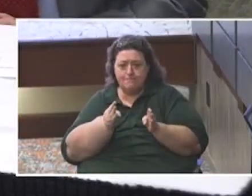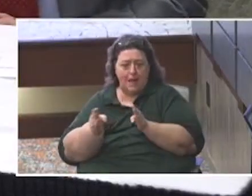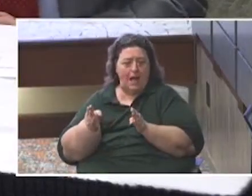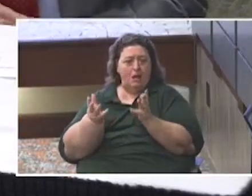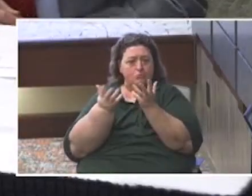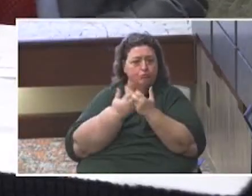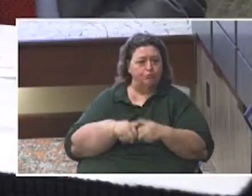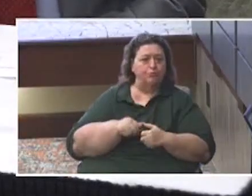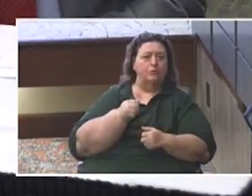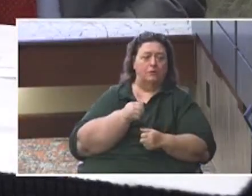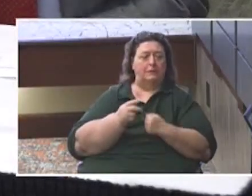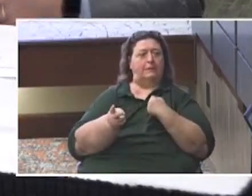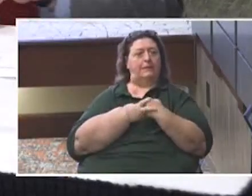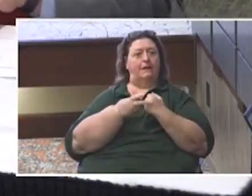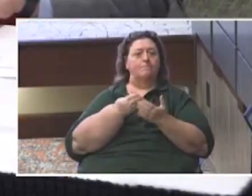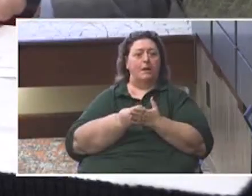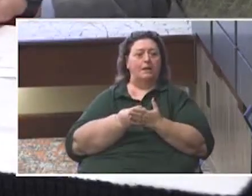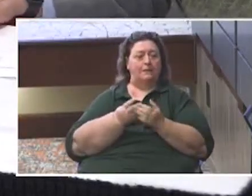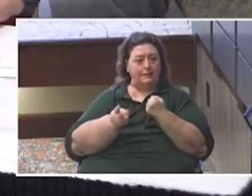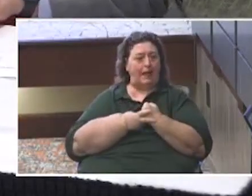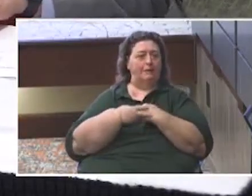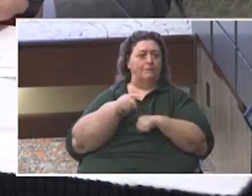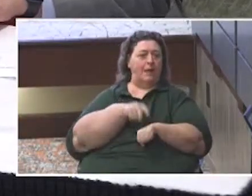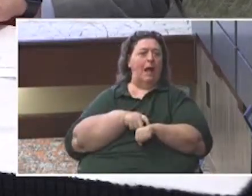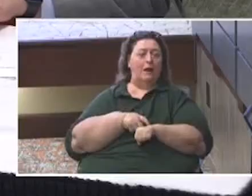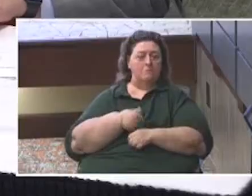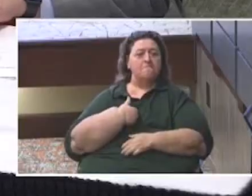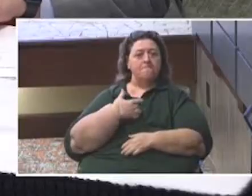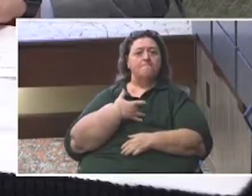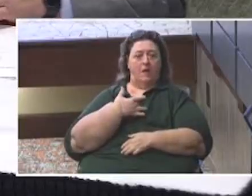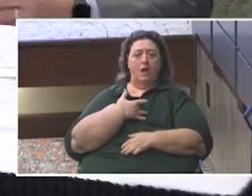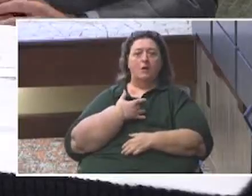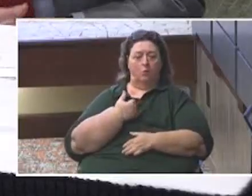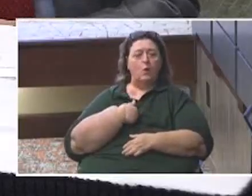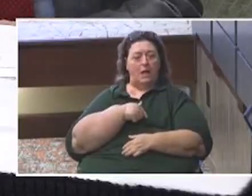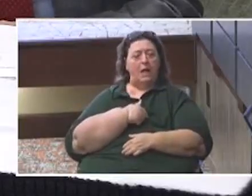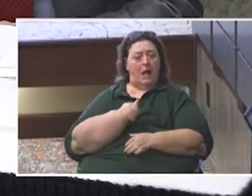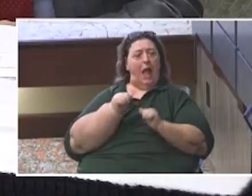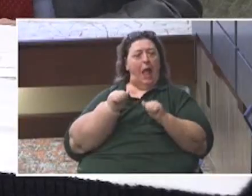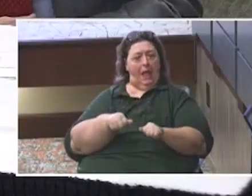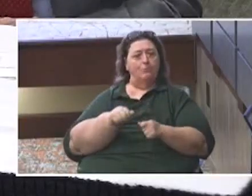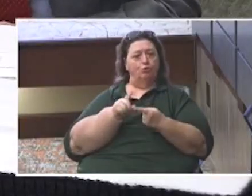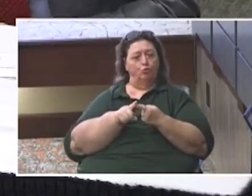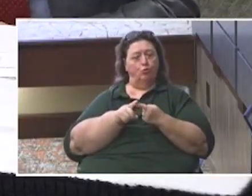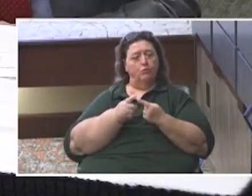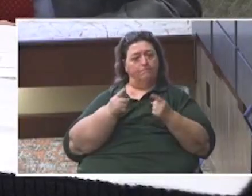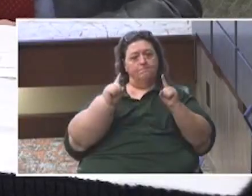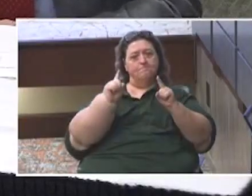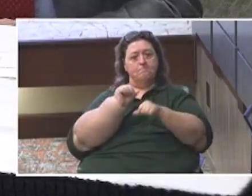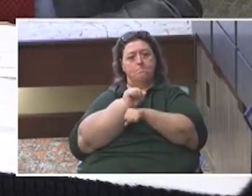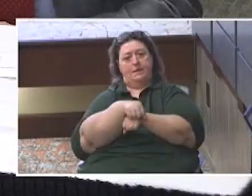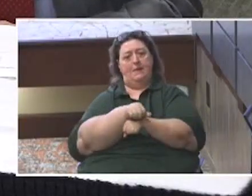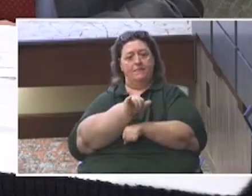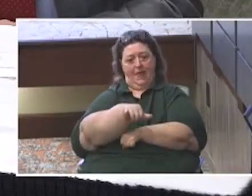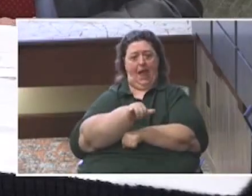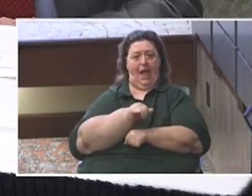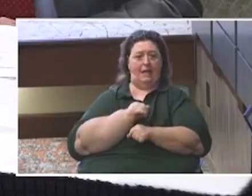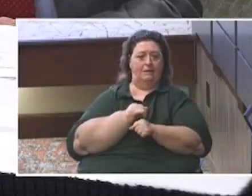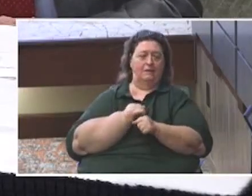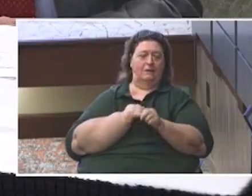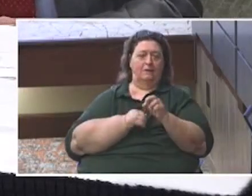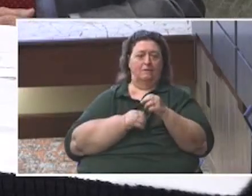time. And we feel that we've been able to mitigate that risk, both financially and schedule-wise. There's no